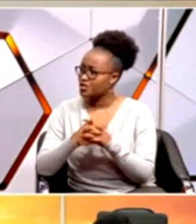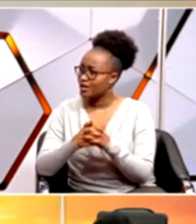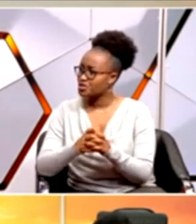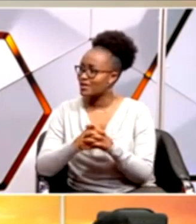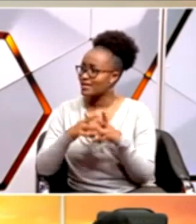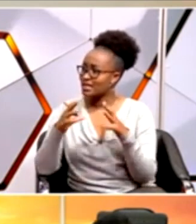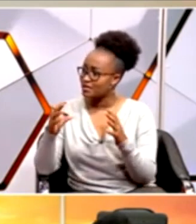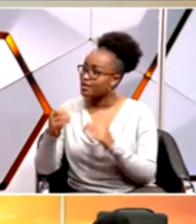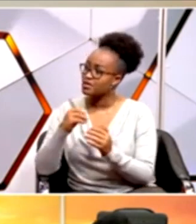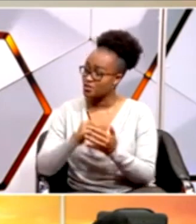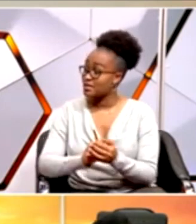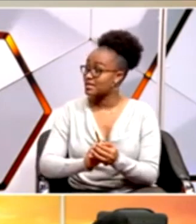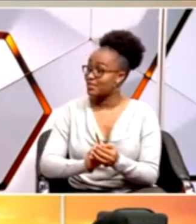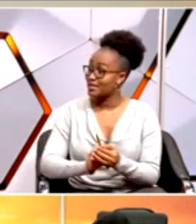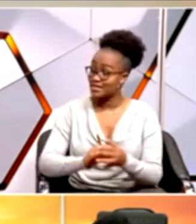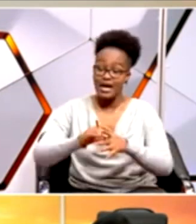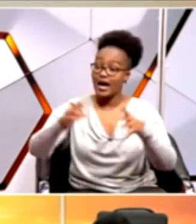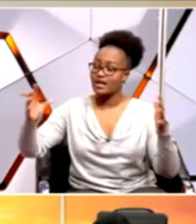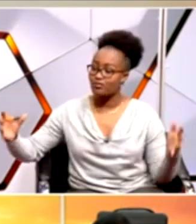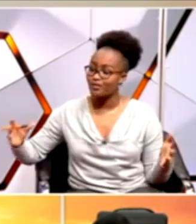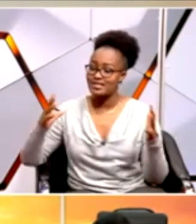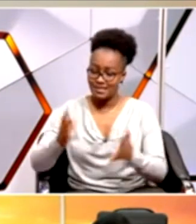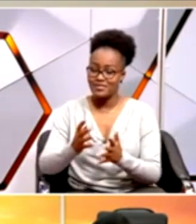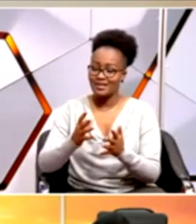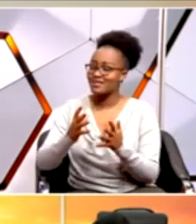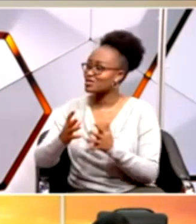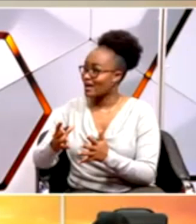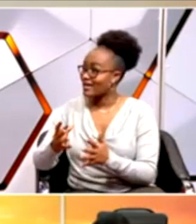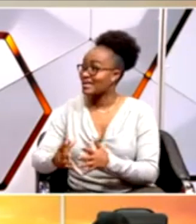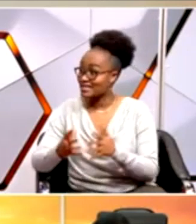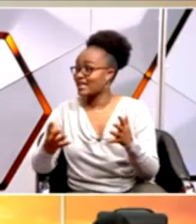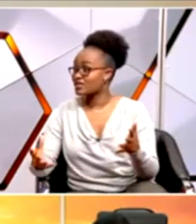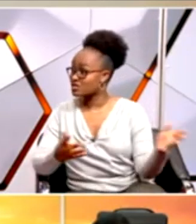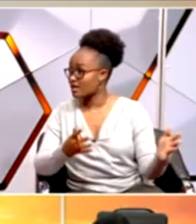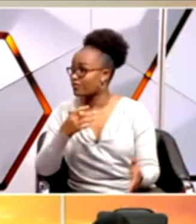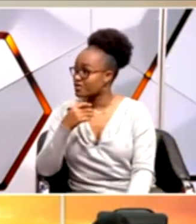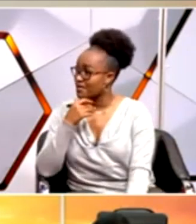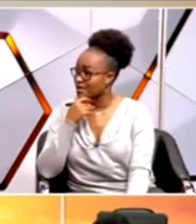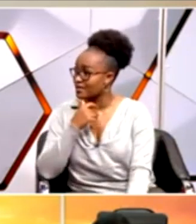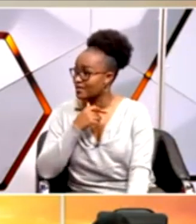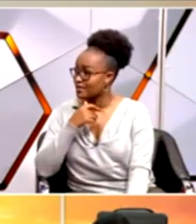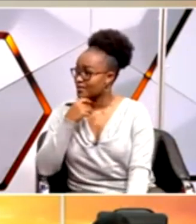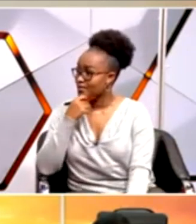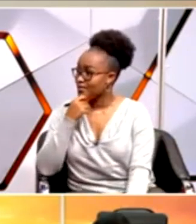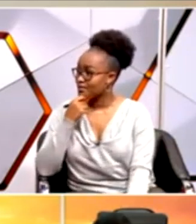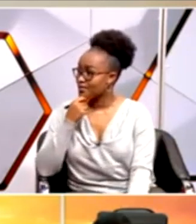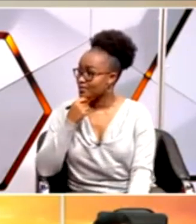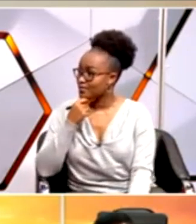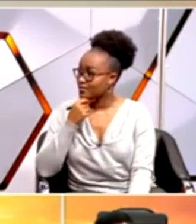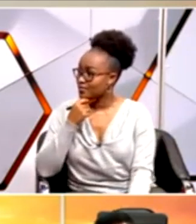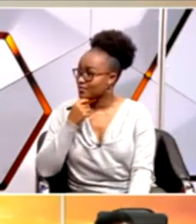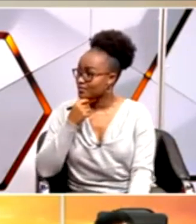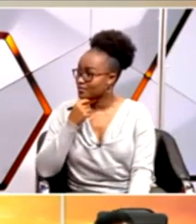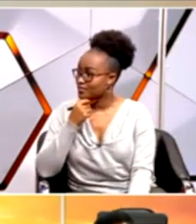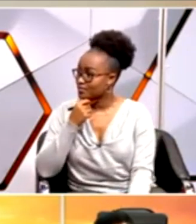goodwill to ensure that even persons with disabilities are involved in something as grand as the elections that are forthcoming? I